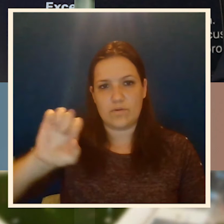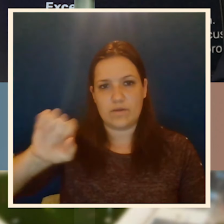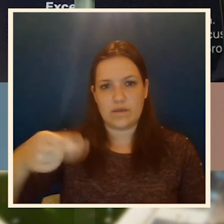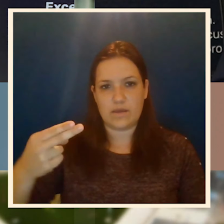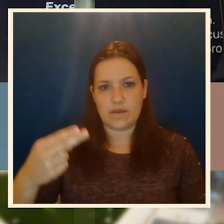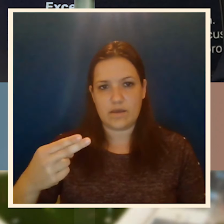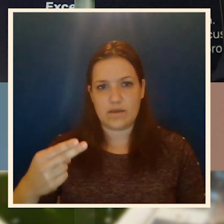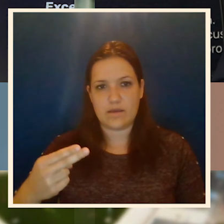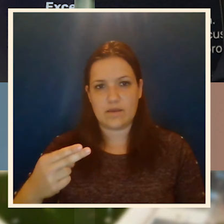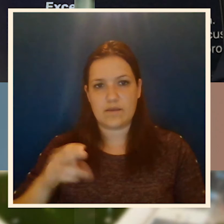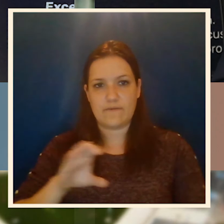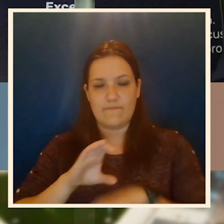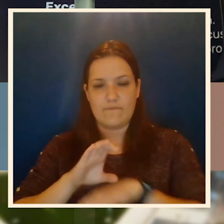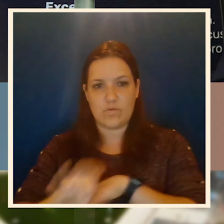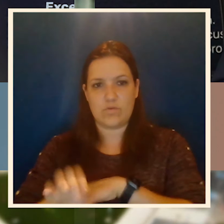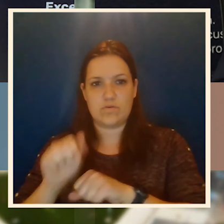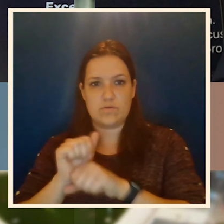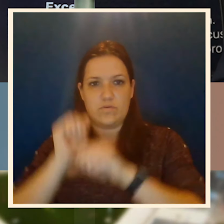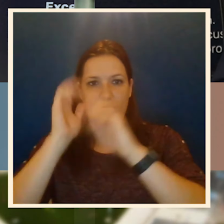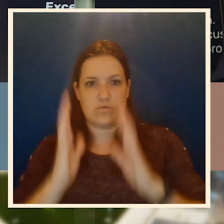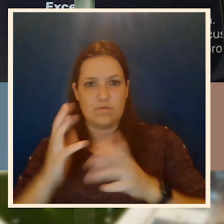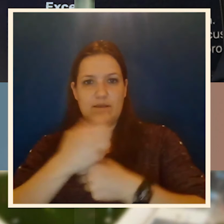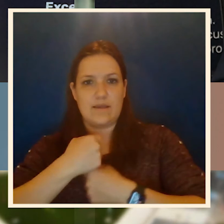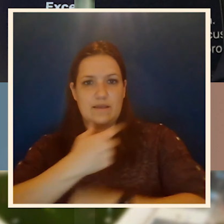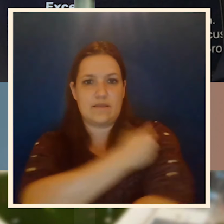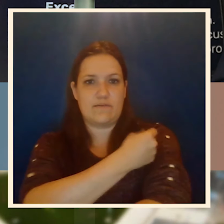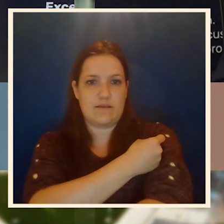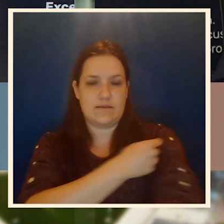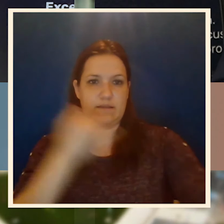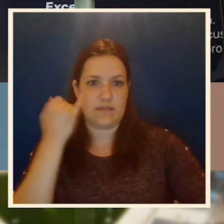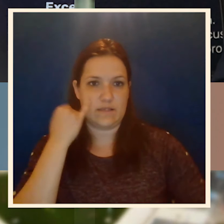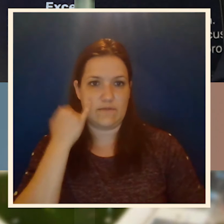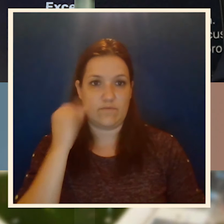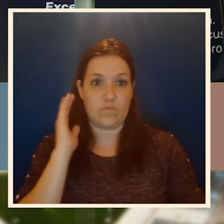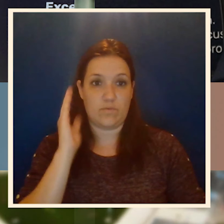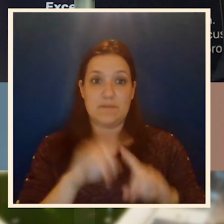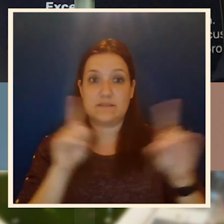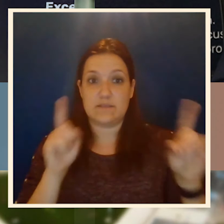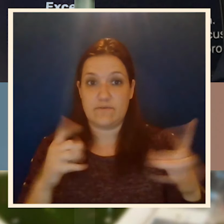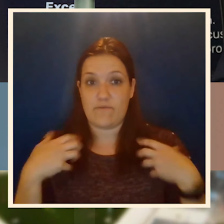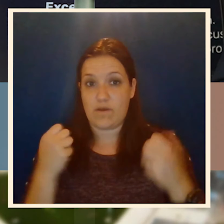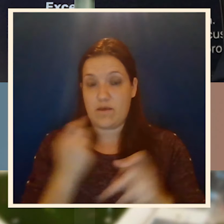from community members whether or not COWIA can mandate or can